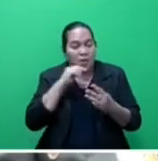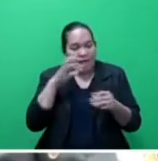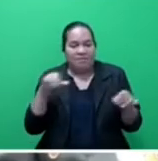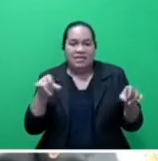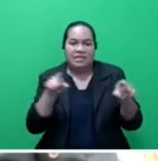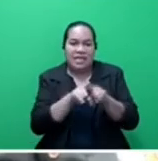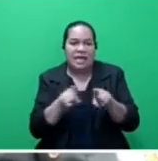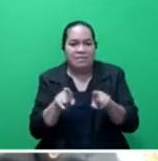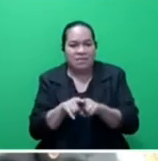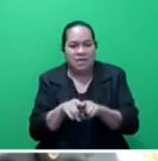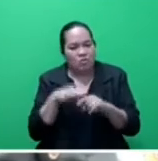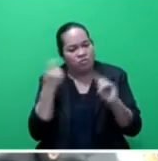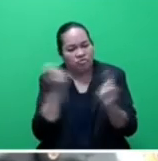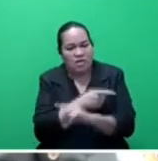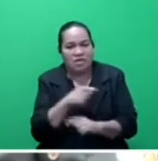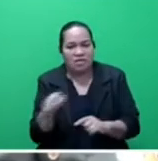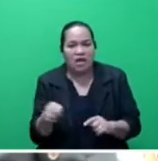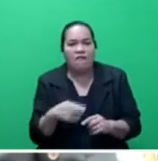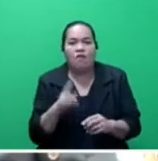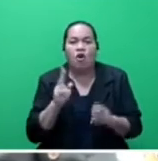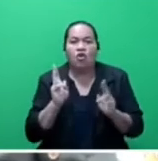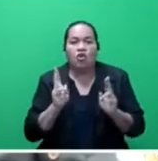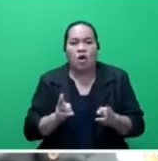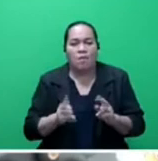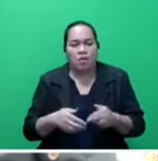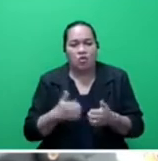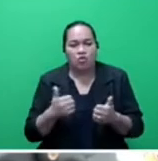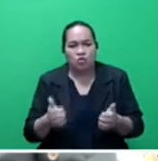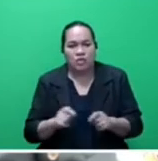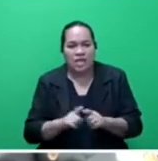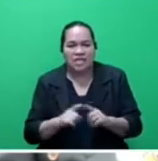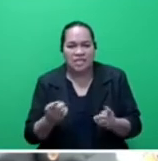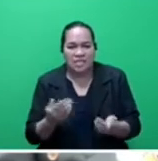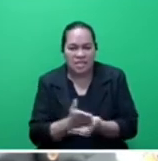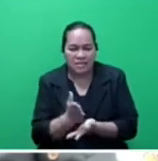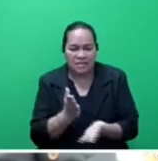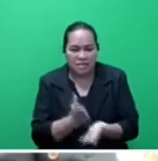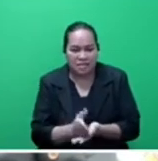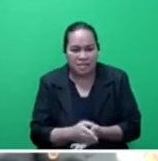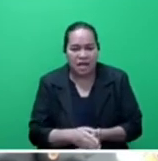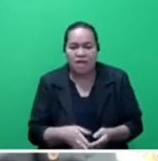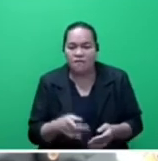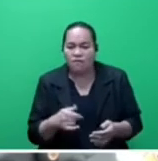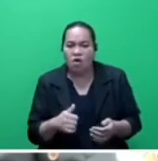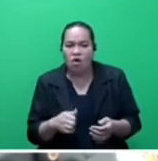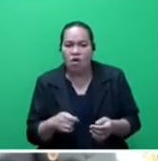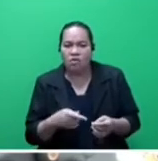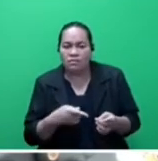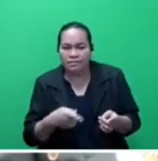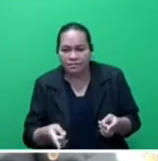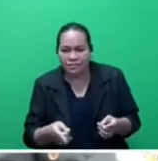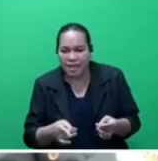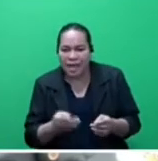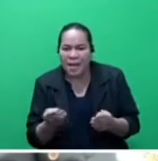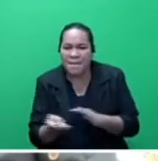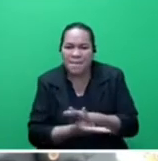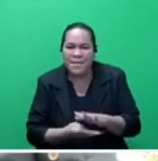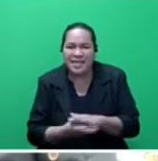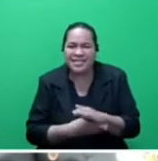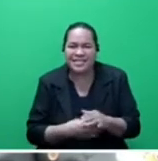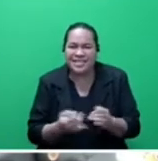suppliers of goods and services, and 0 for export and basic items stipulated in the 2nd schedule of the VAT